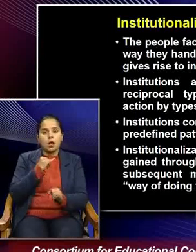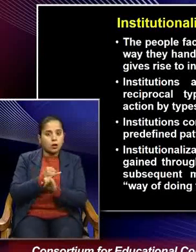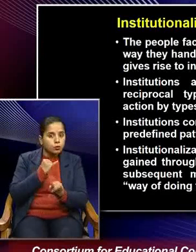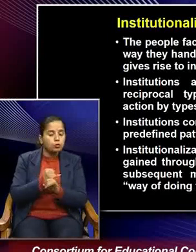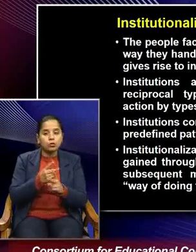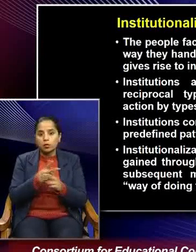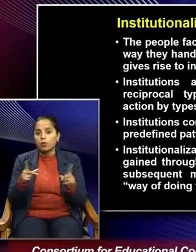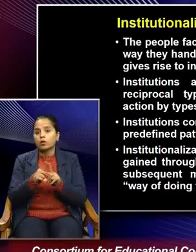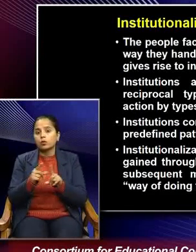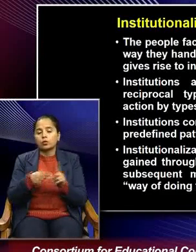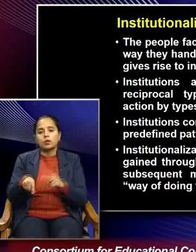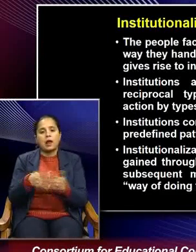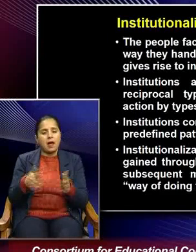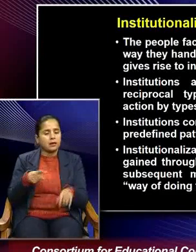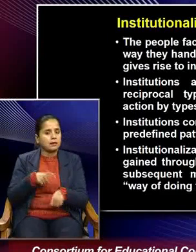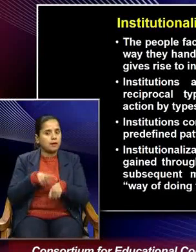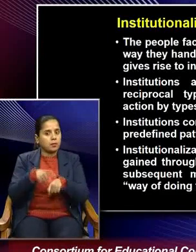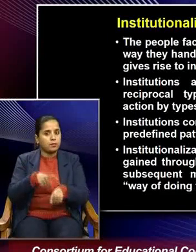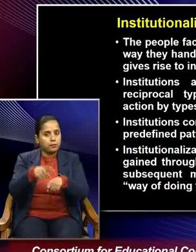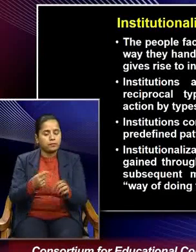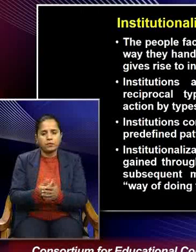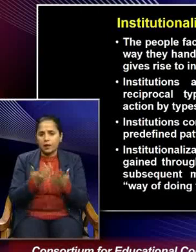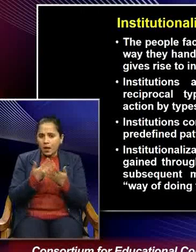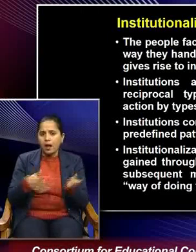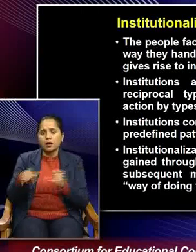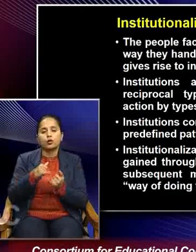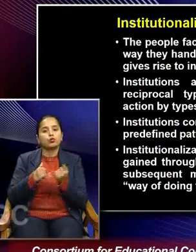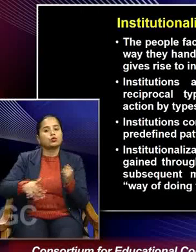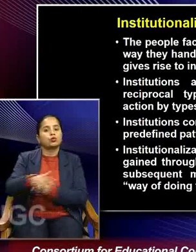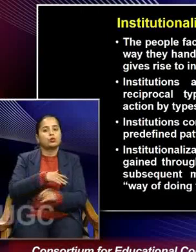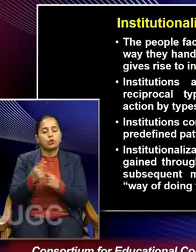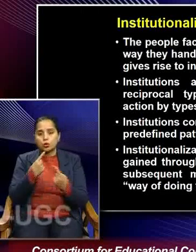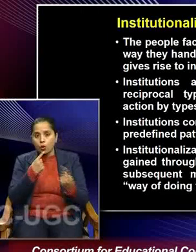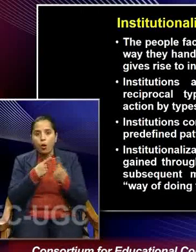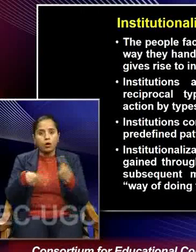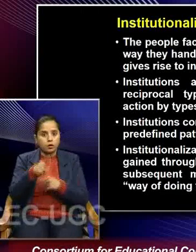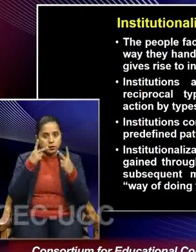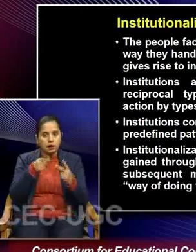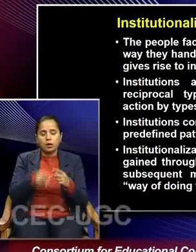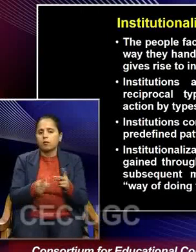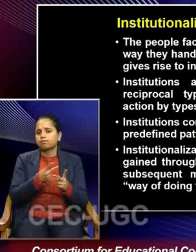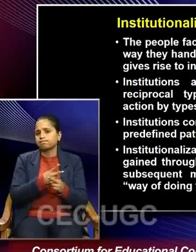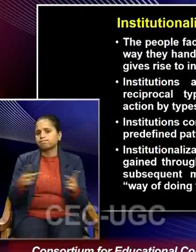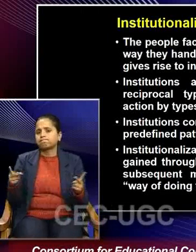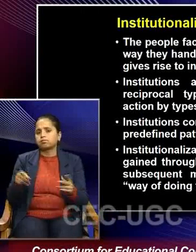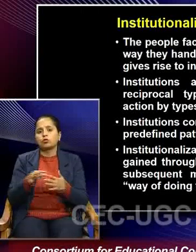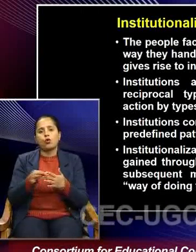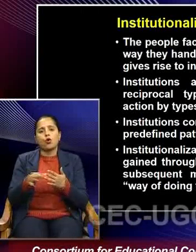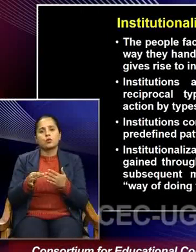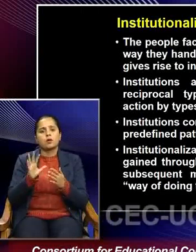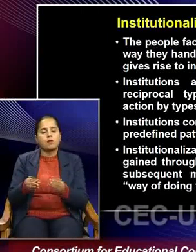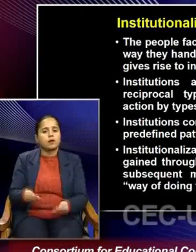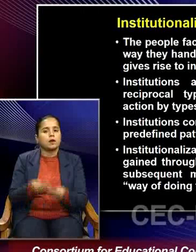institutions. So every time in any kind of social interaction, there are multiple options given